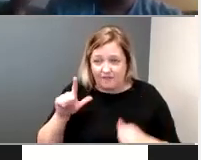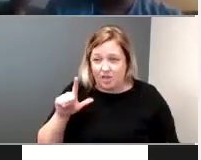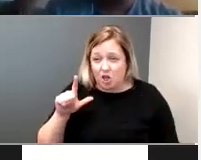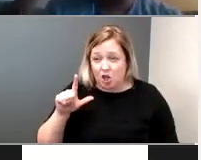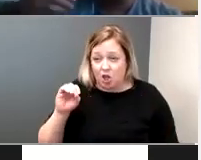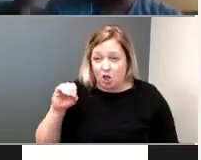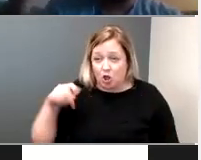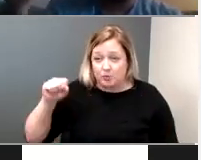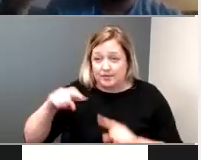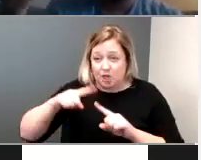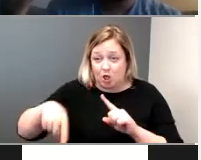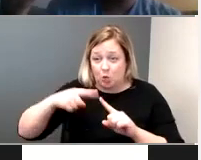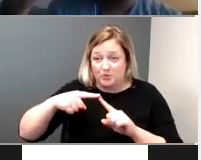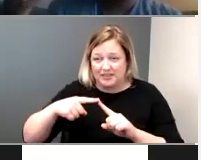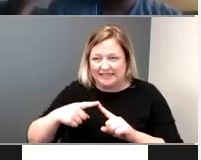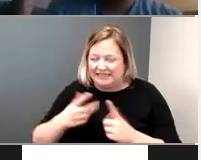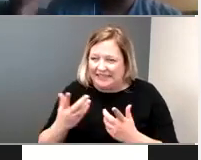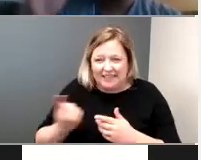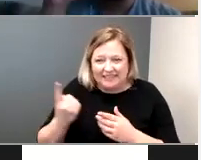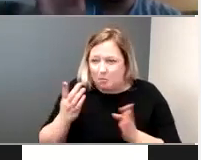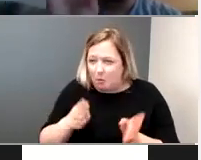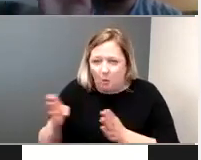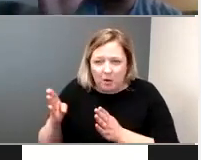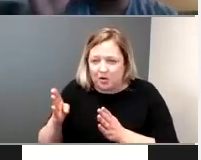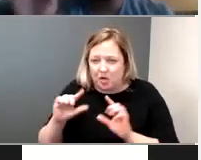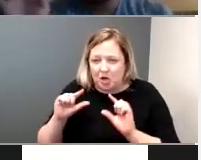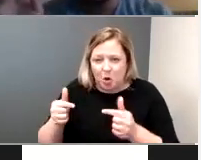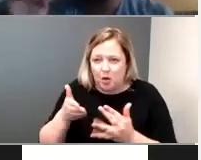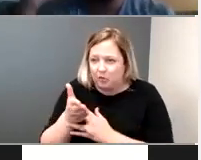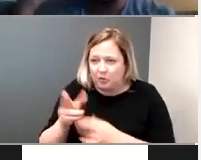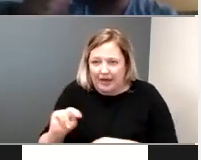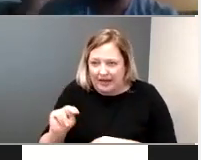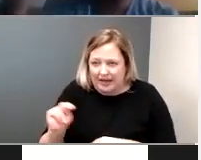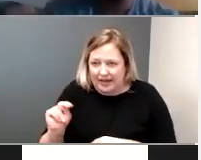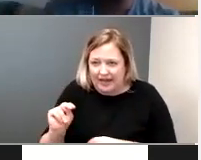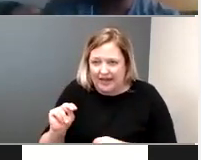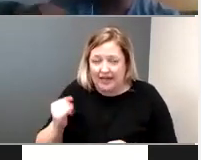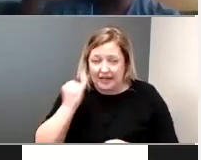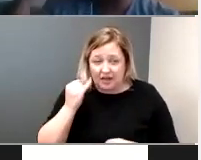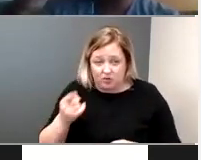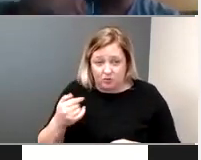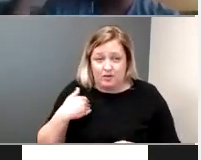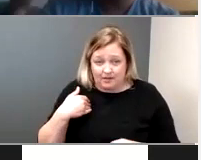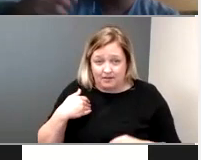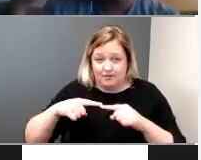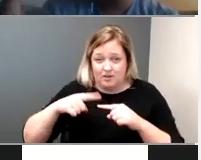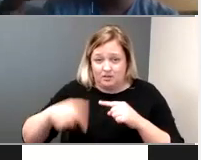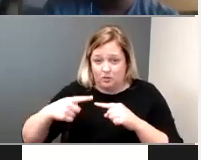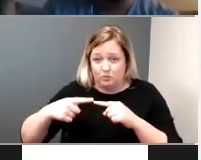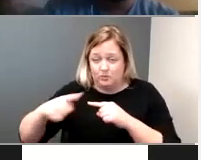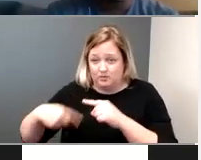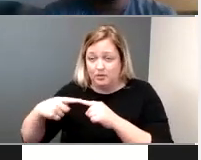some order going to n, right? So I will explain this in a bit more detail, but if you have nested loops, you basically have